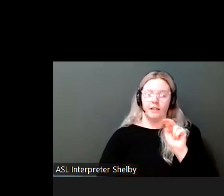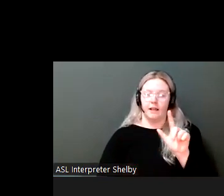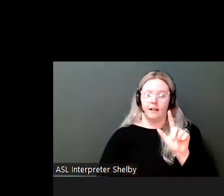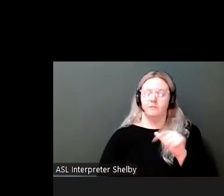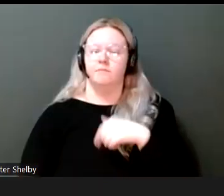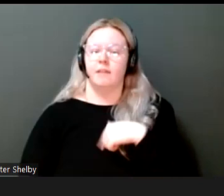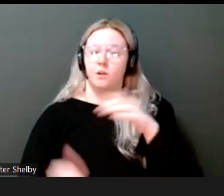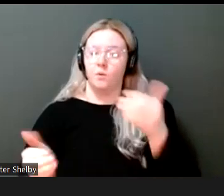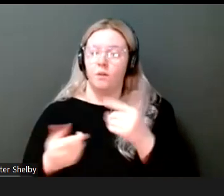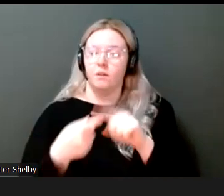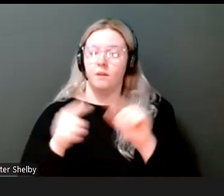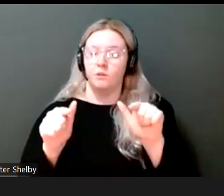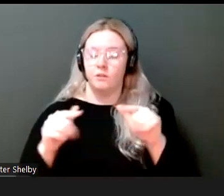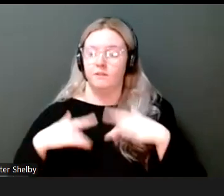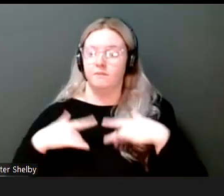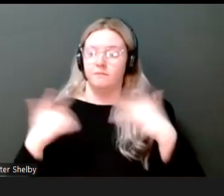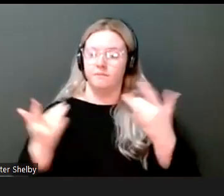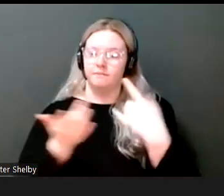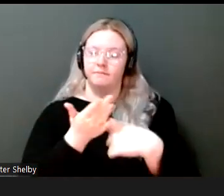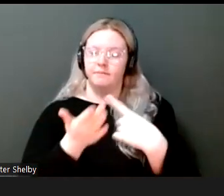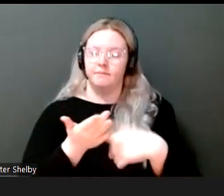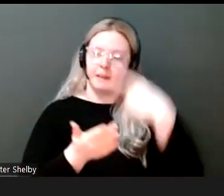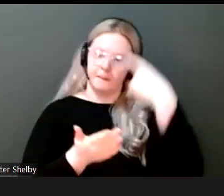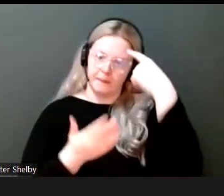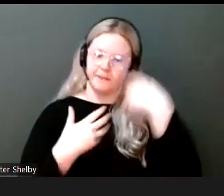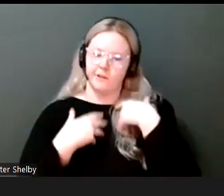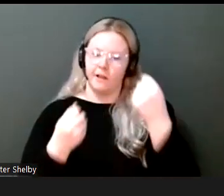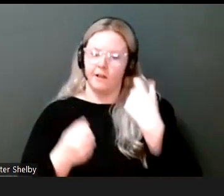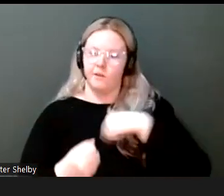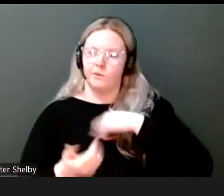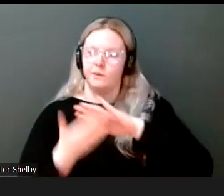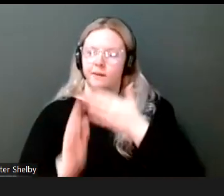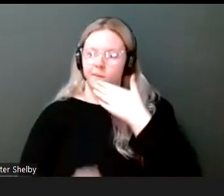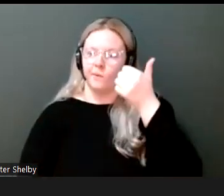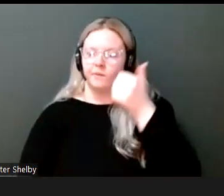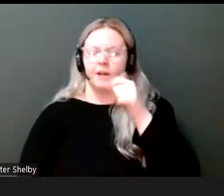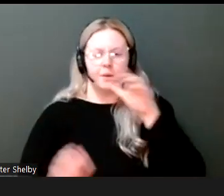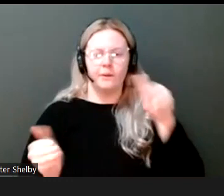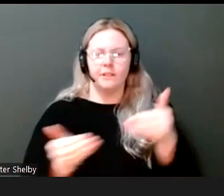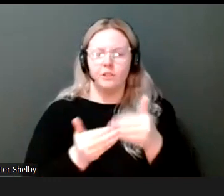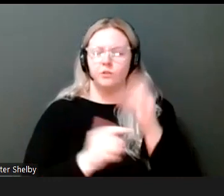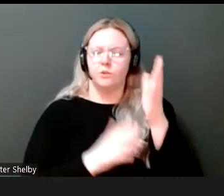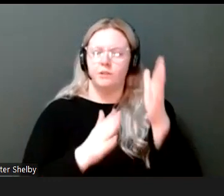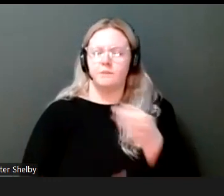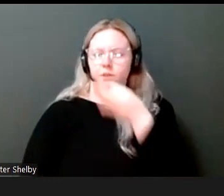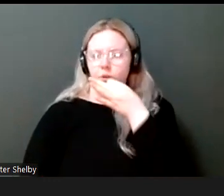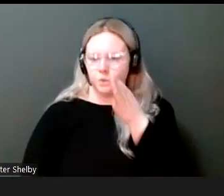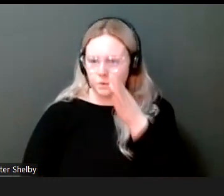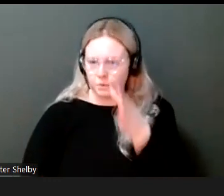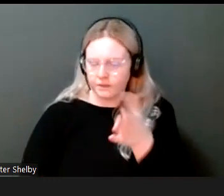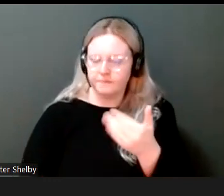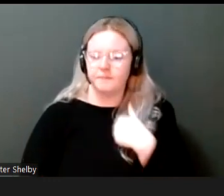About Mental Wellness as We Age. I'm going to introduce our guest speaker now in a few minutes. Sign